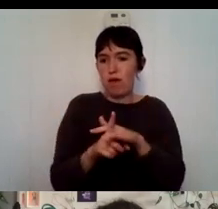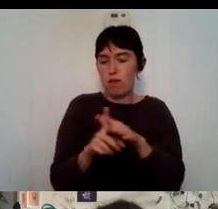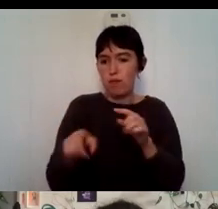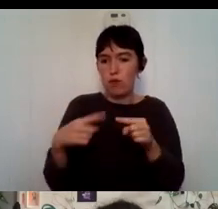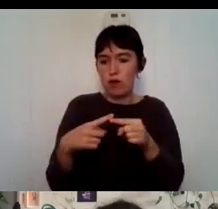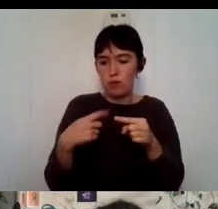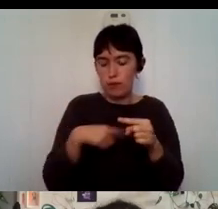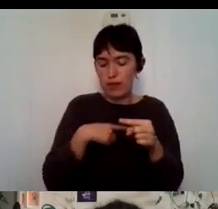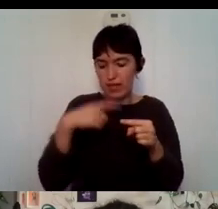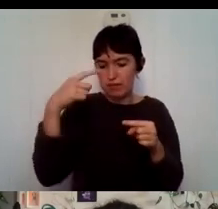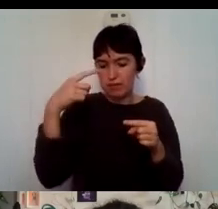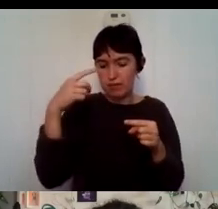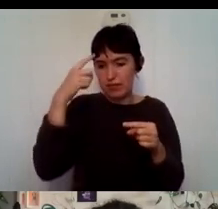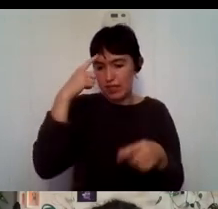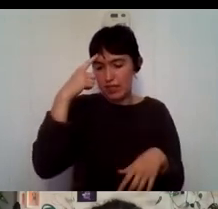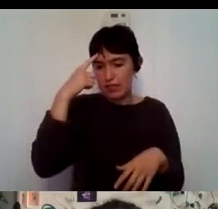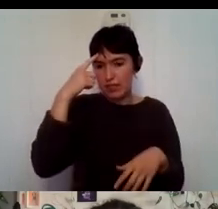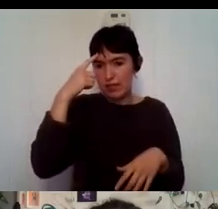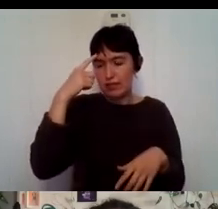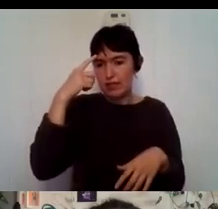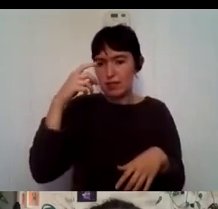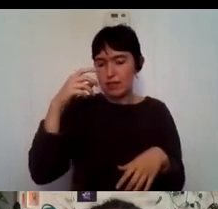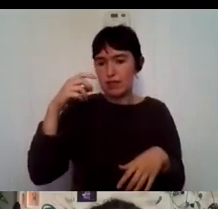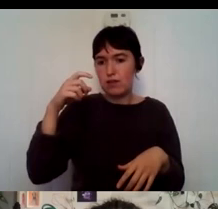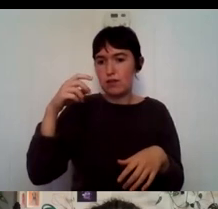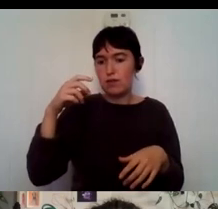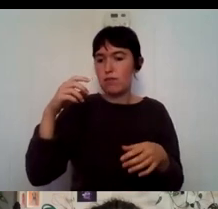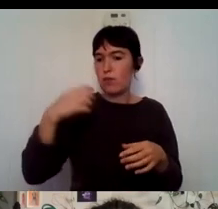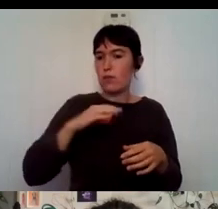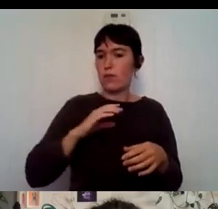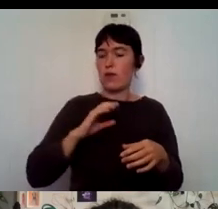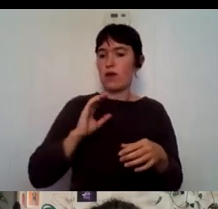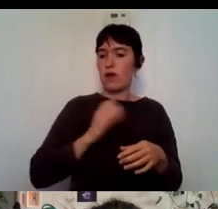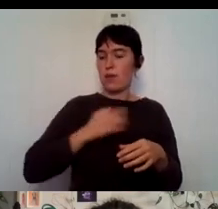kind of update our model about what's